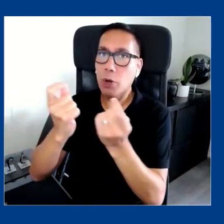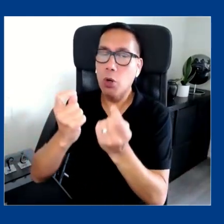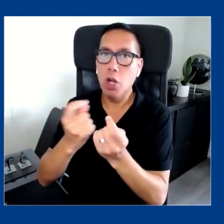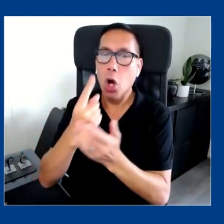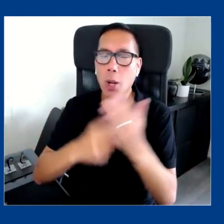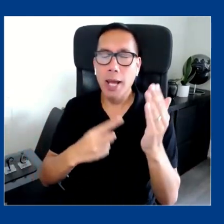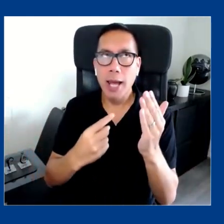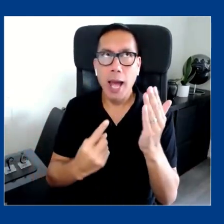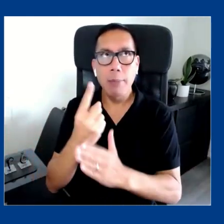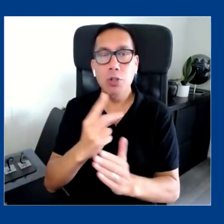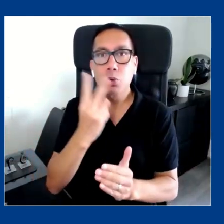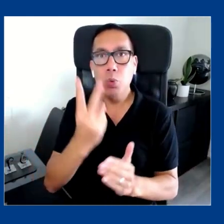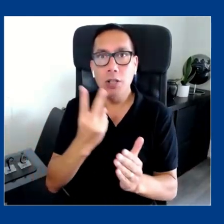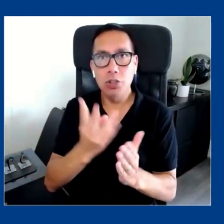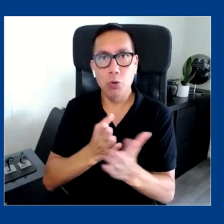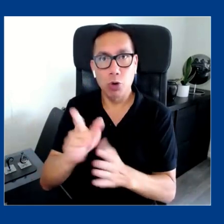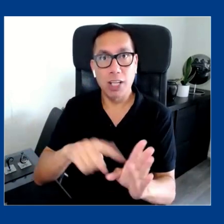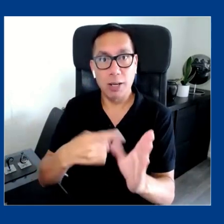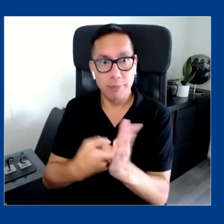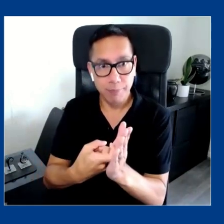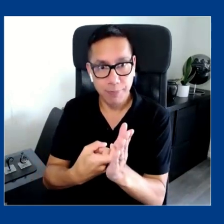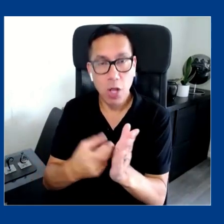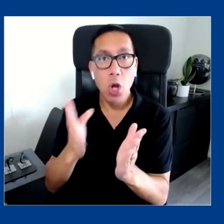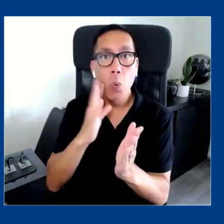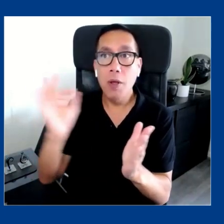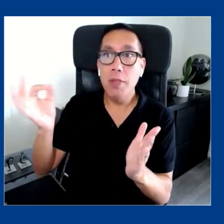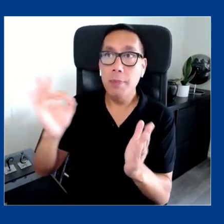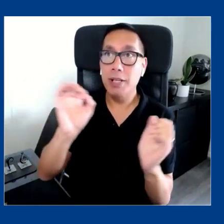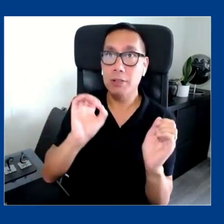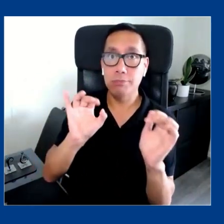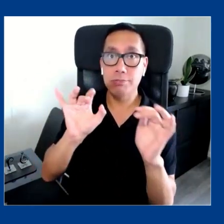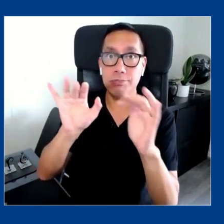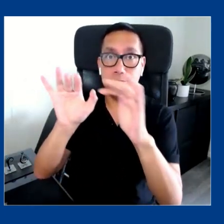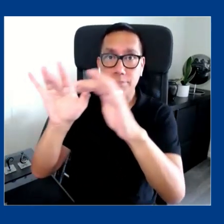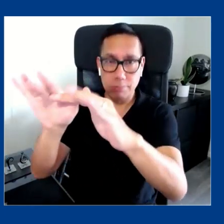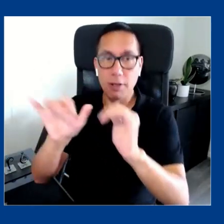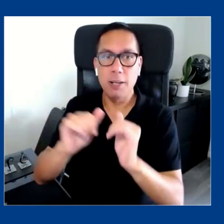time these migratory bees are called in to the border region.